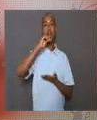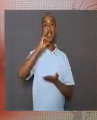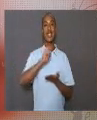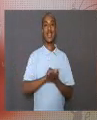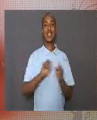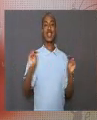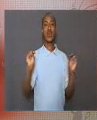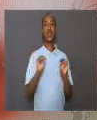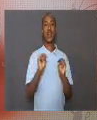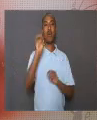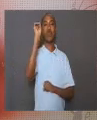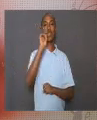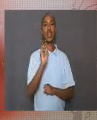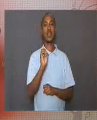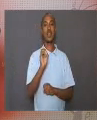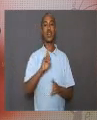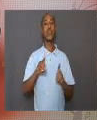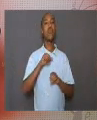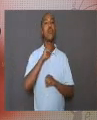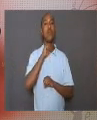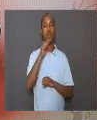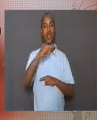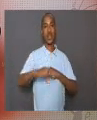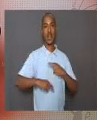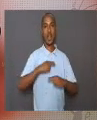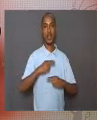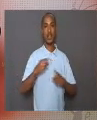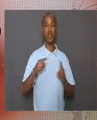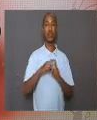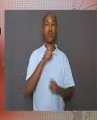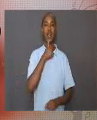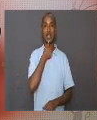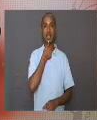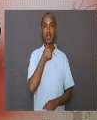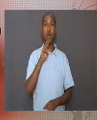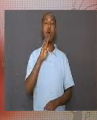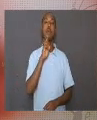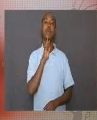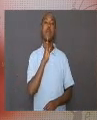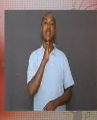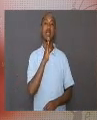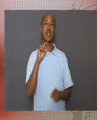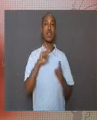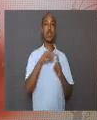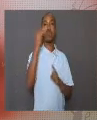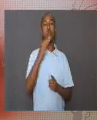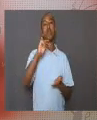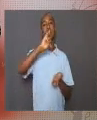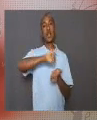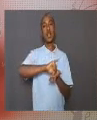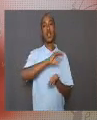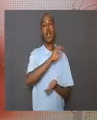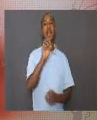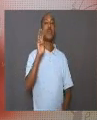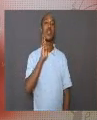that neutral oxides do not react to acids or bases to form salts